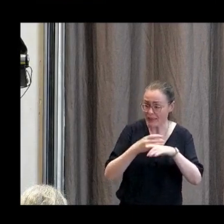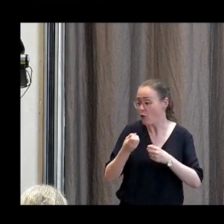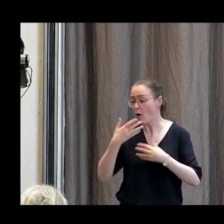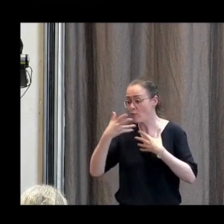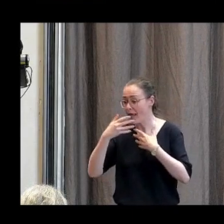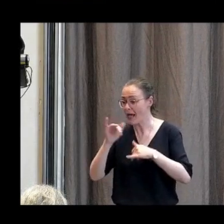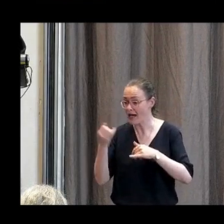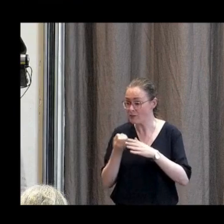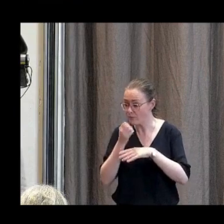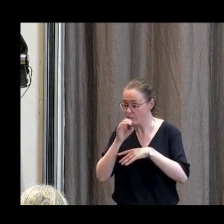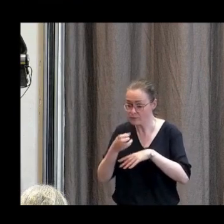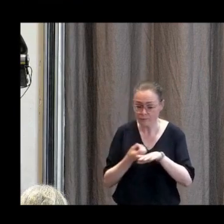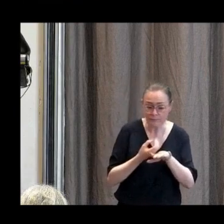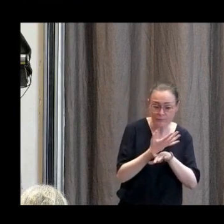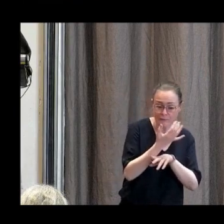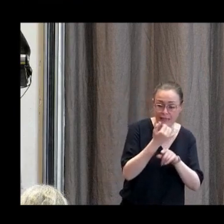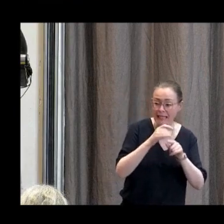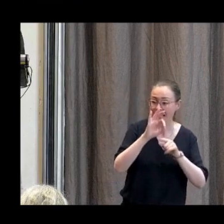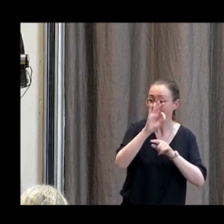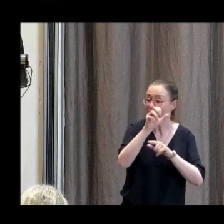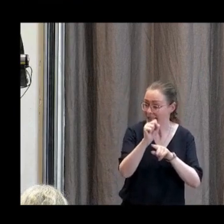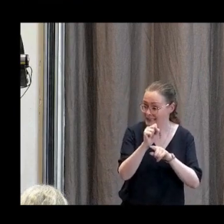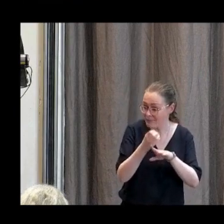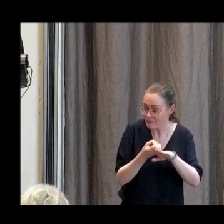breath as gas, in the gas form.